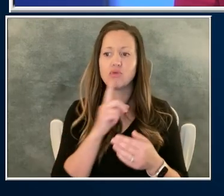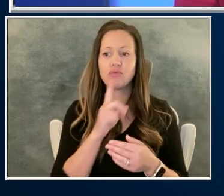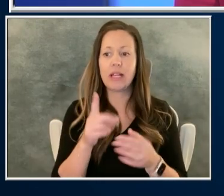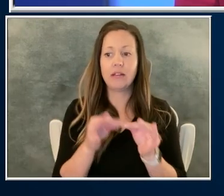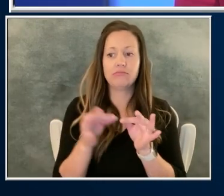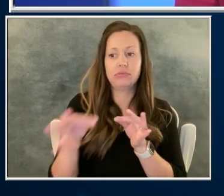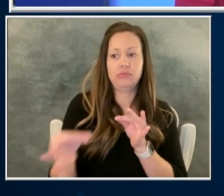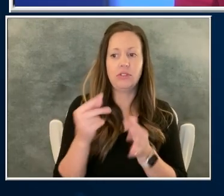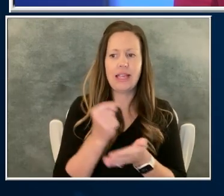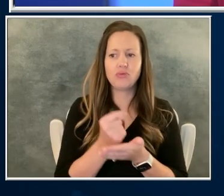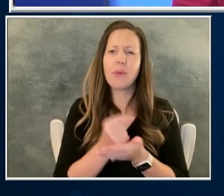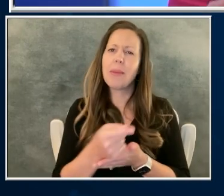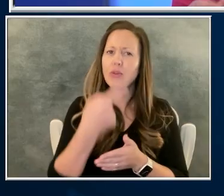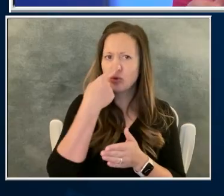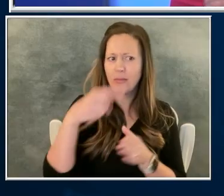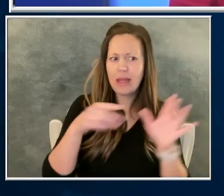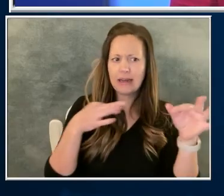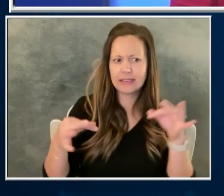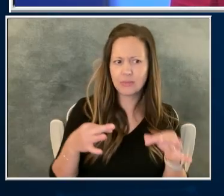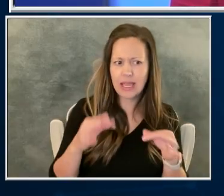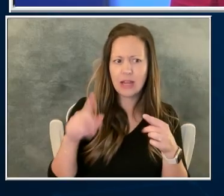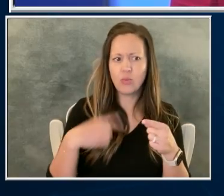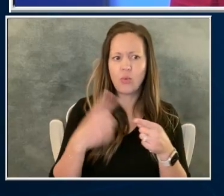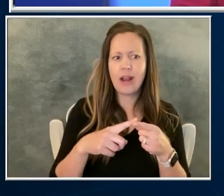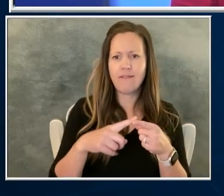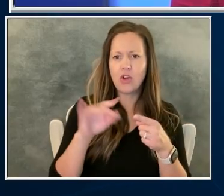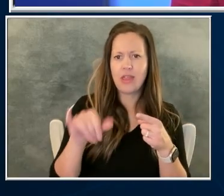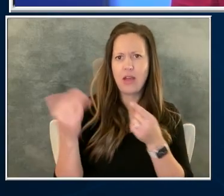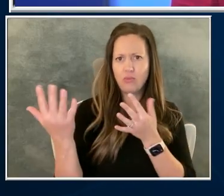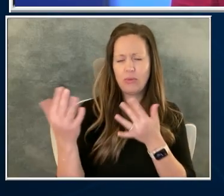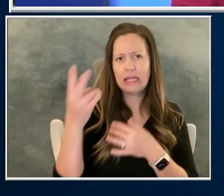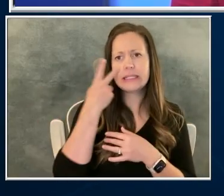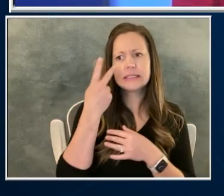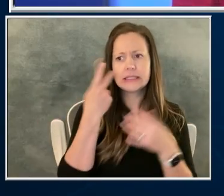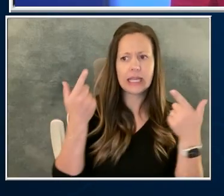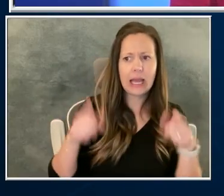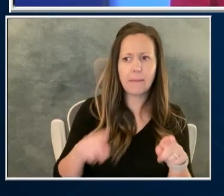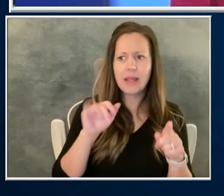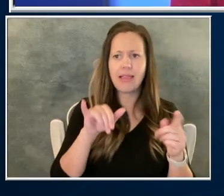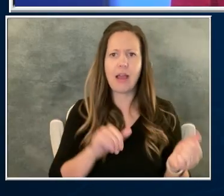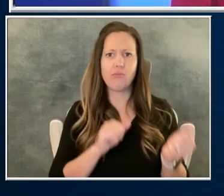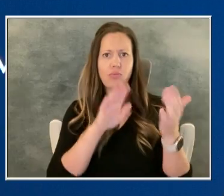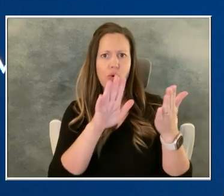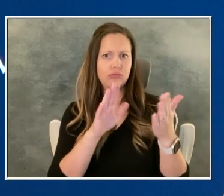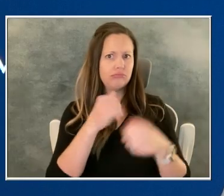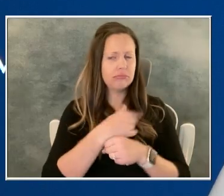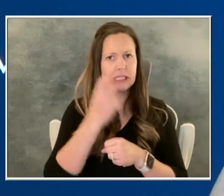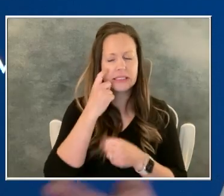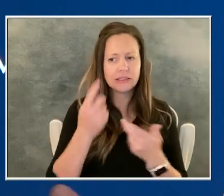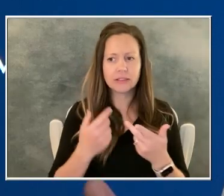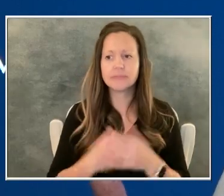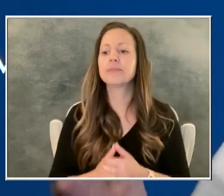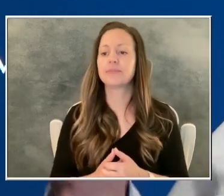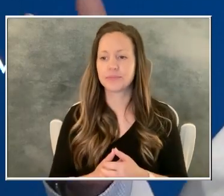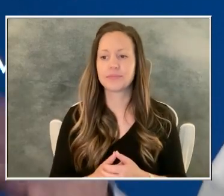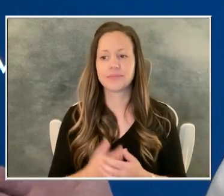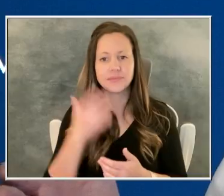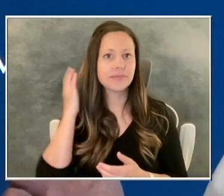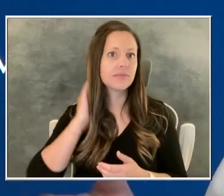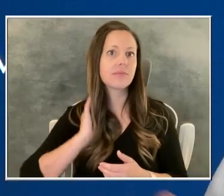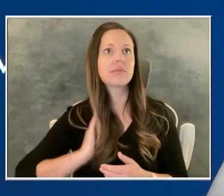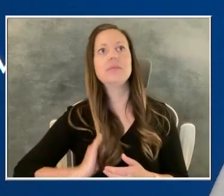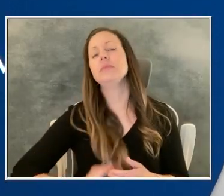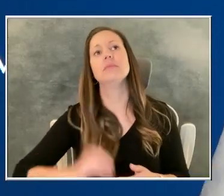Can you explain when that kind of wait and see approach makes the most sense? Sure. So prostate cancer is a spectrum cancer. So it exists